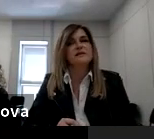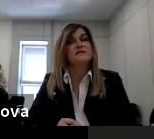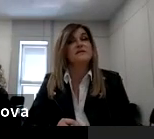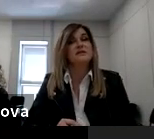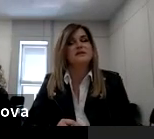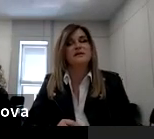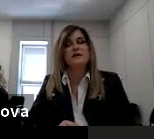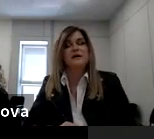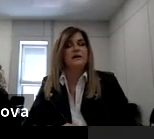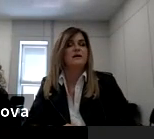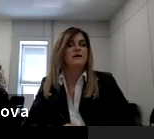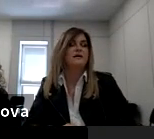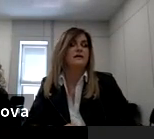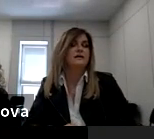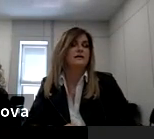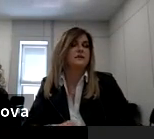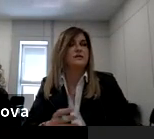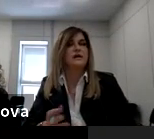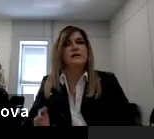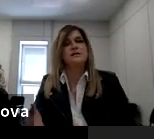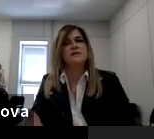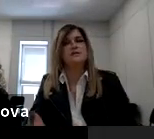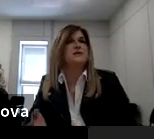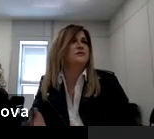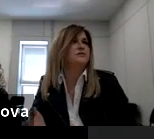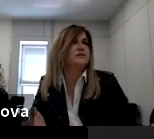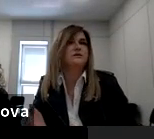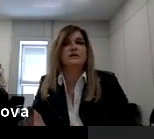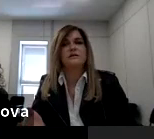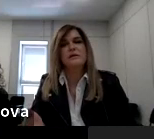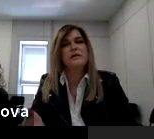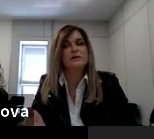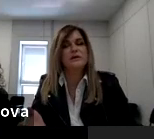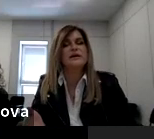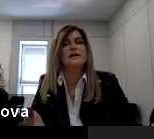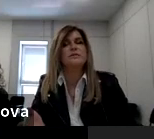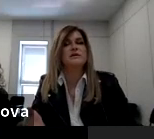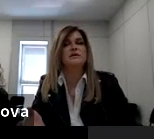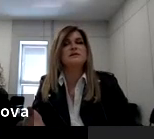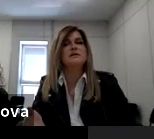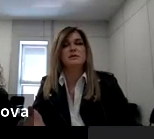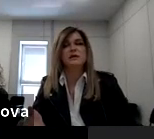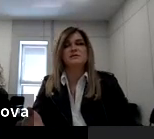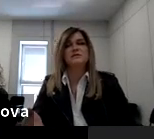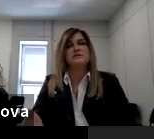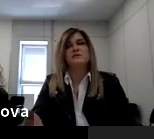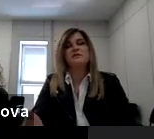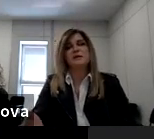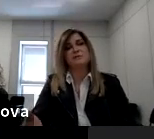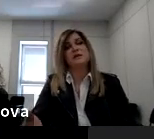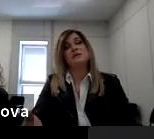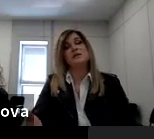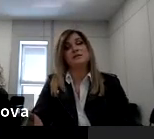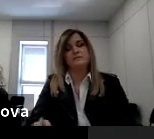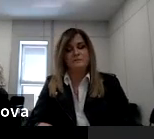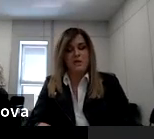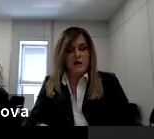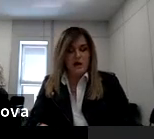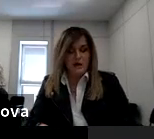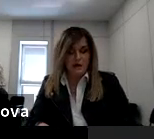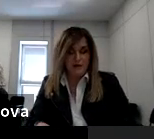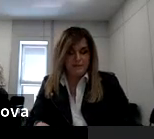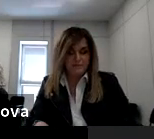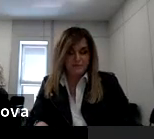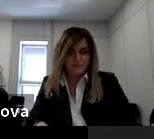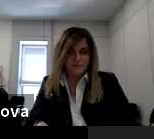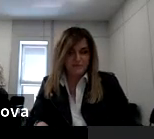is -50, as well as in, Saudi Arabia, where it can be easily +55, +60.